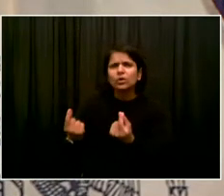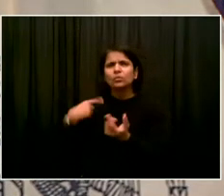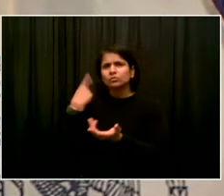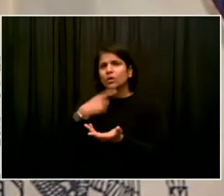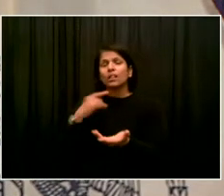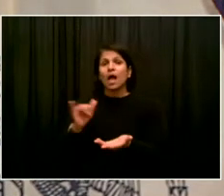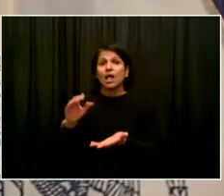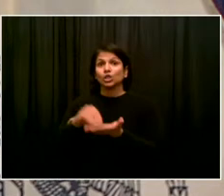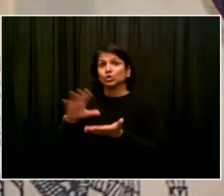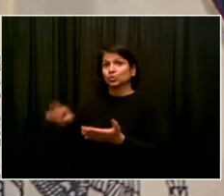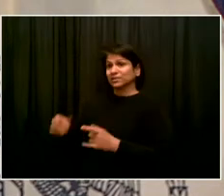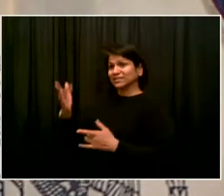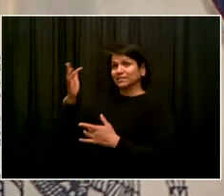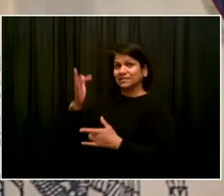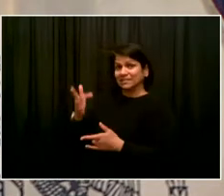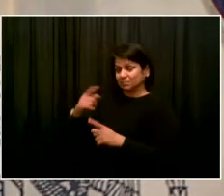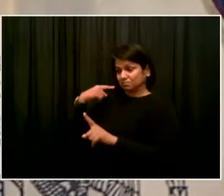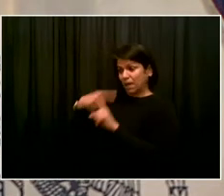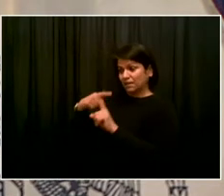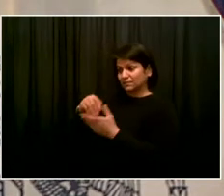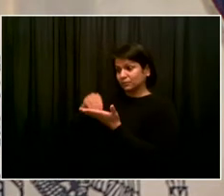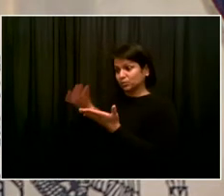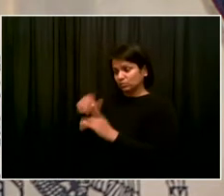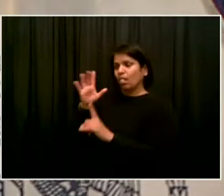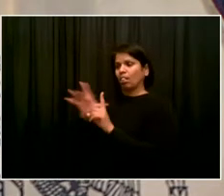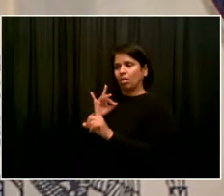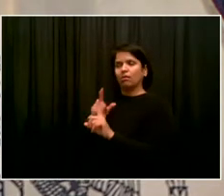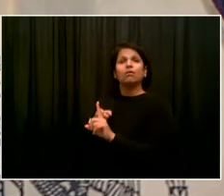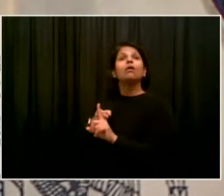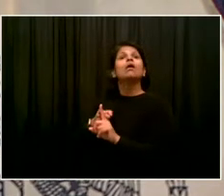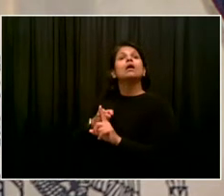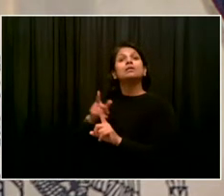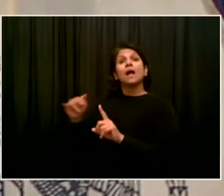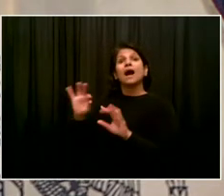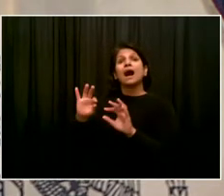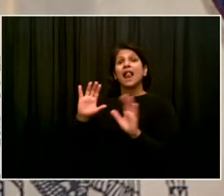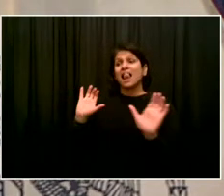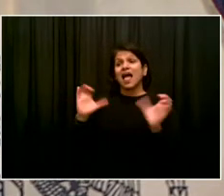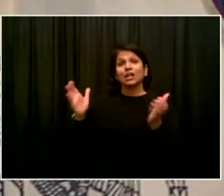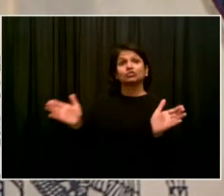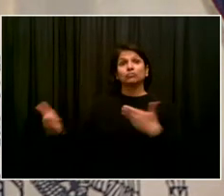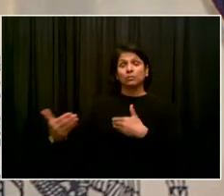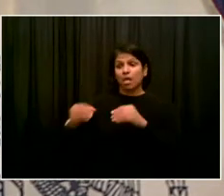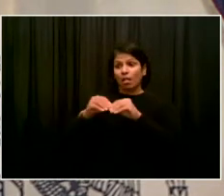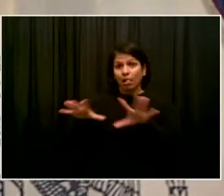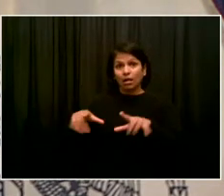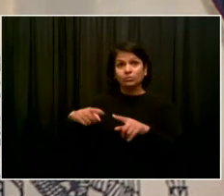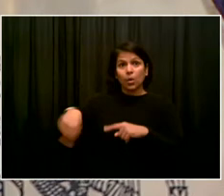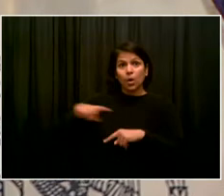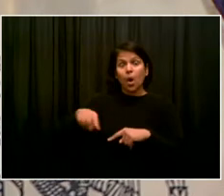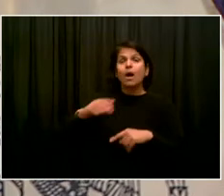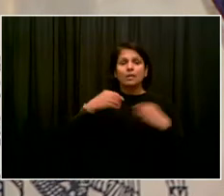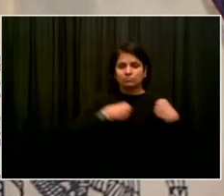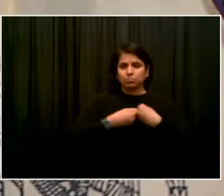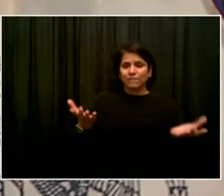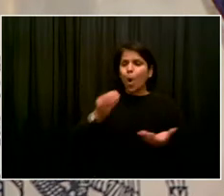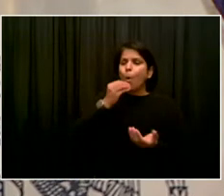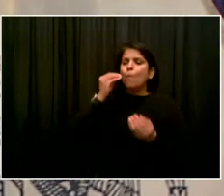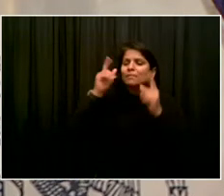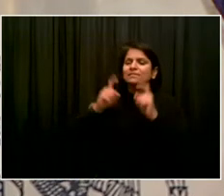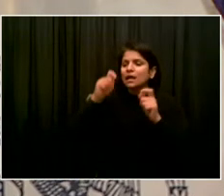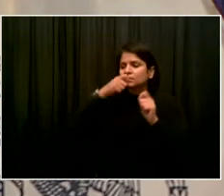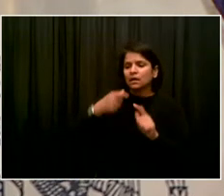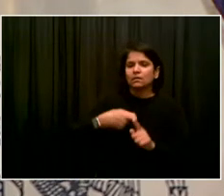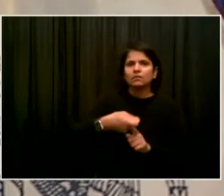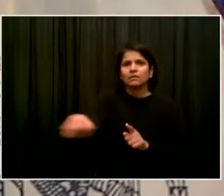get an at-home kit. I love kids, but they do have a tendency to lose things when